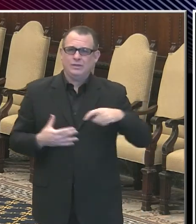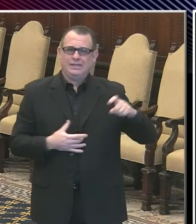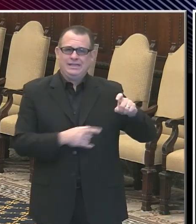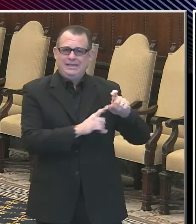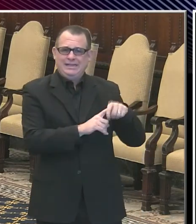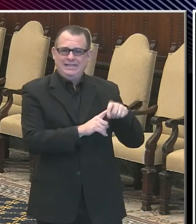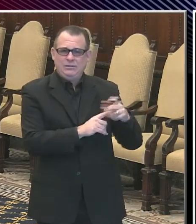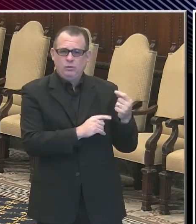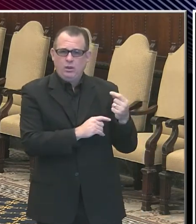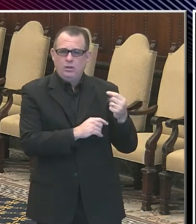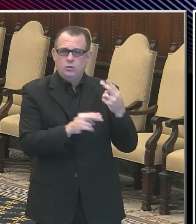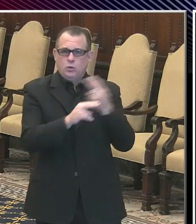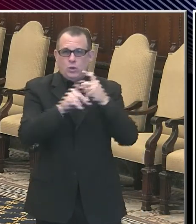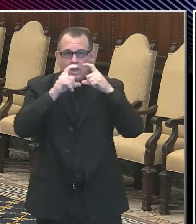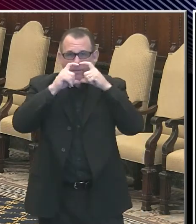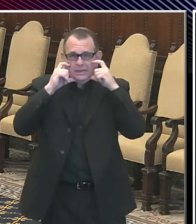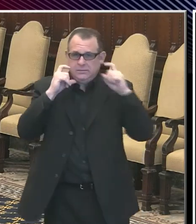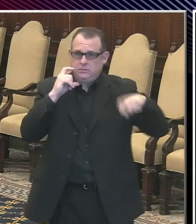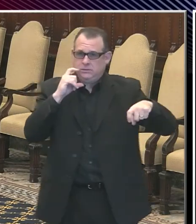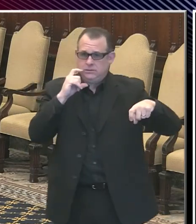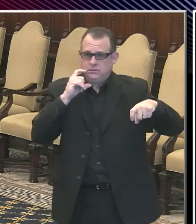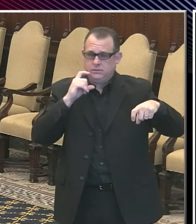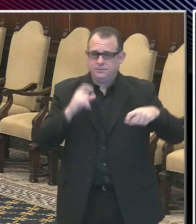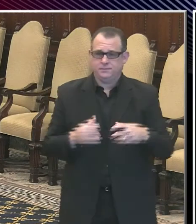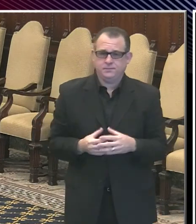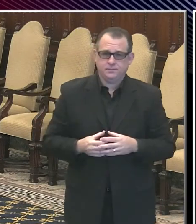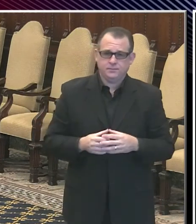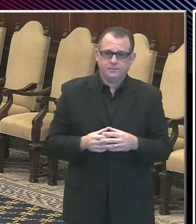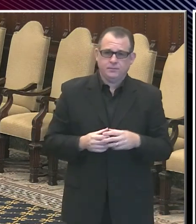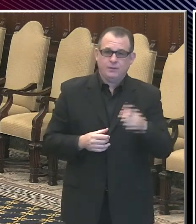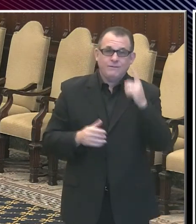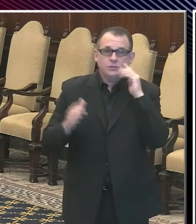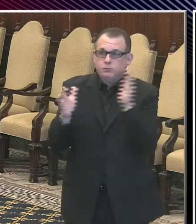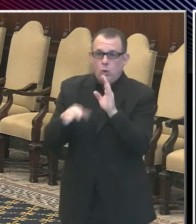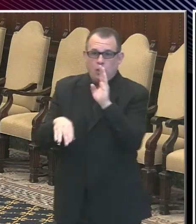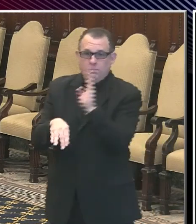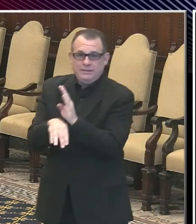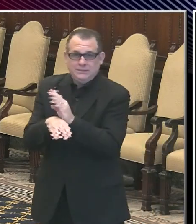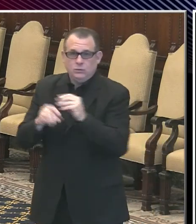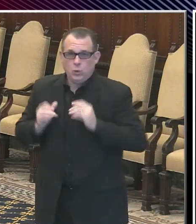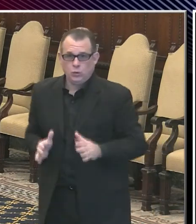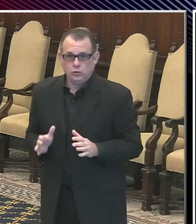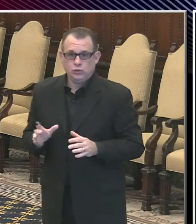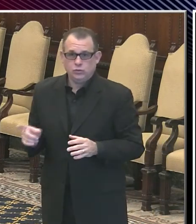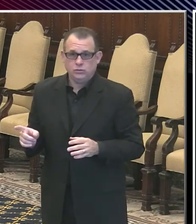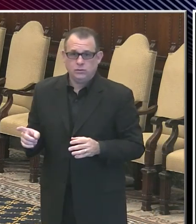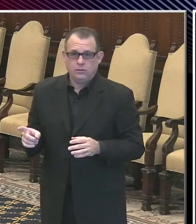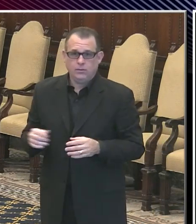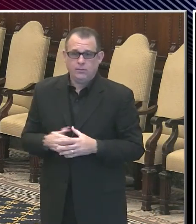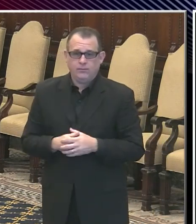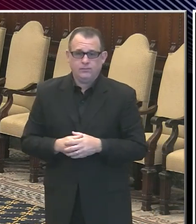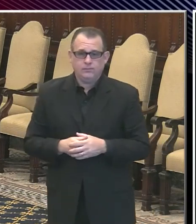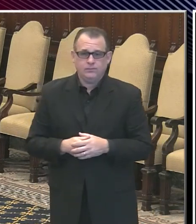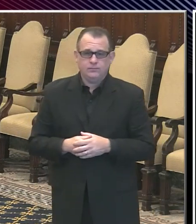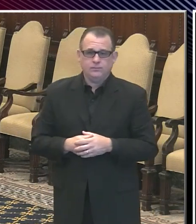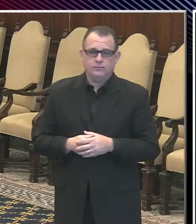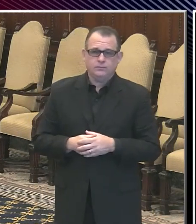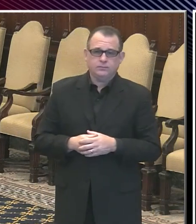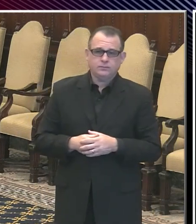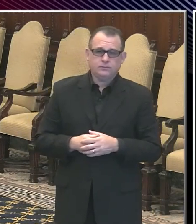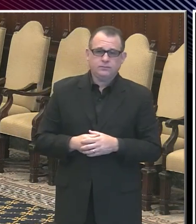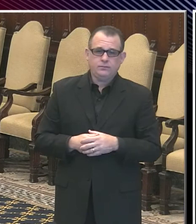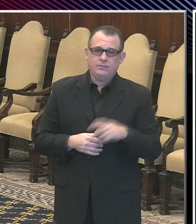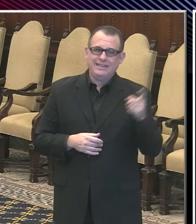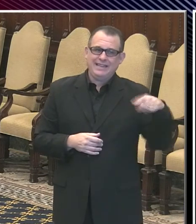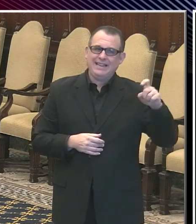is wear a mask. And for small business owners in preparation for opening, should they be talking now